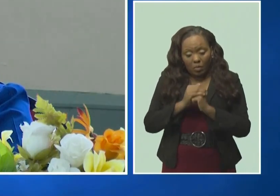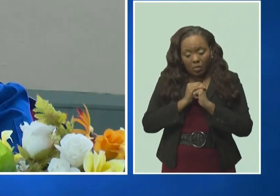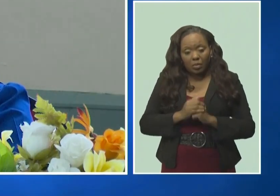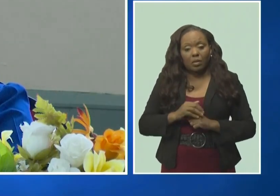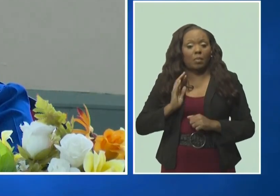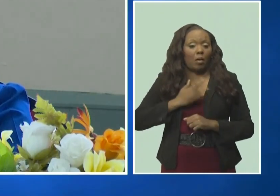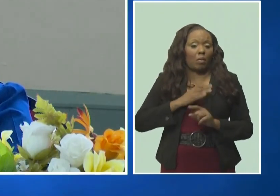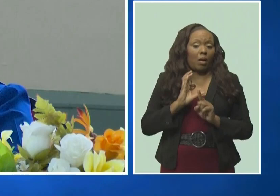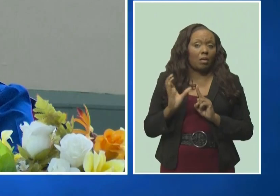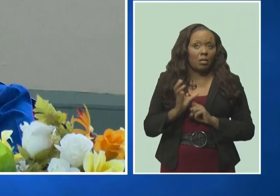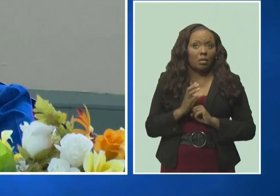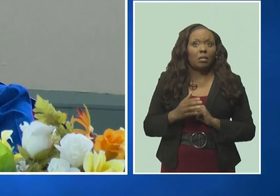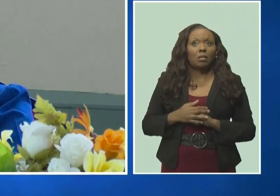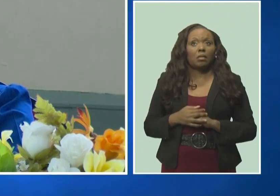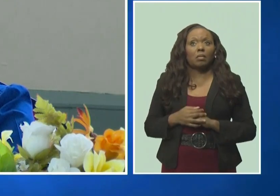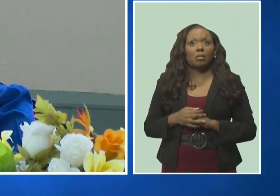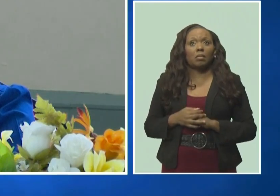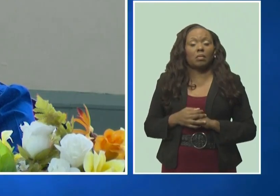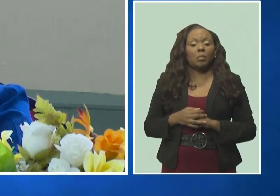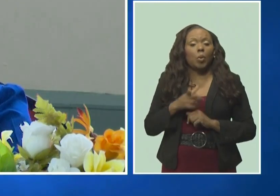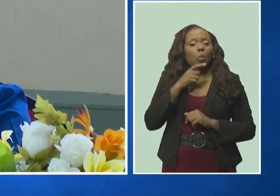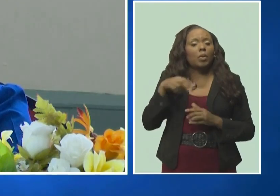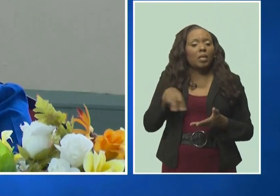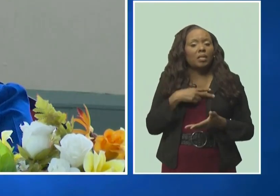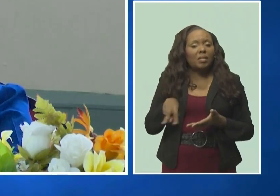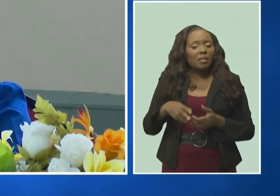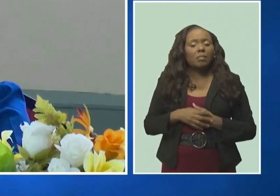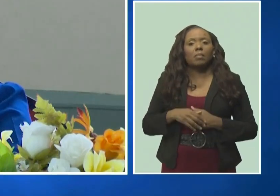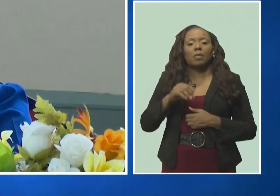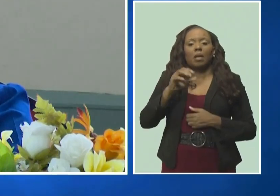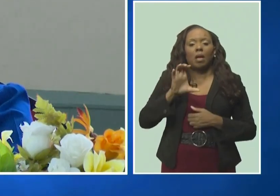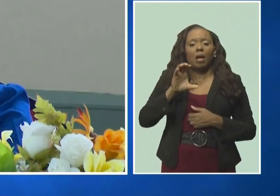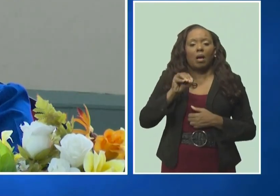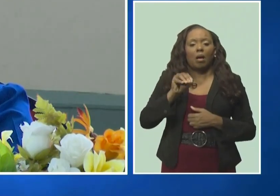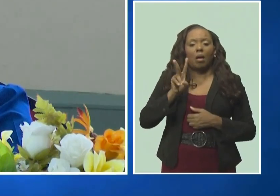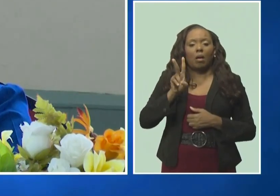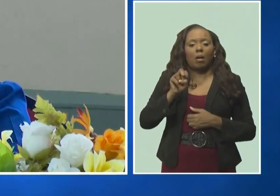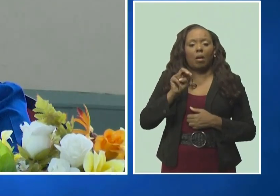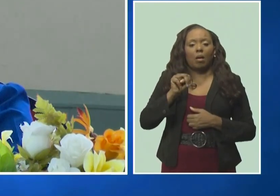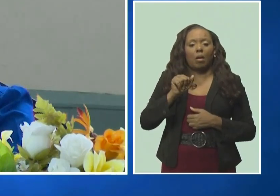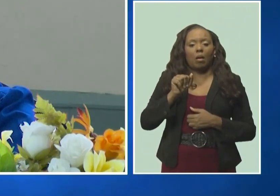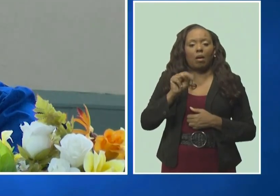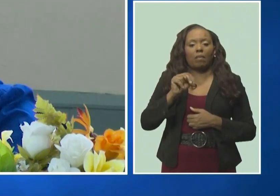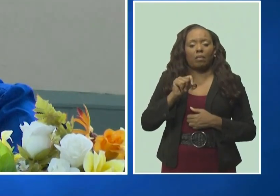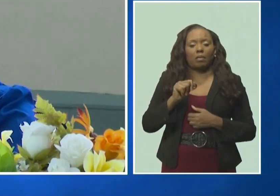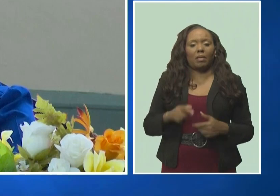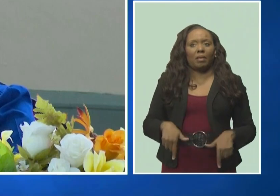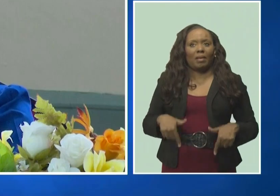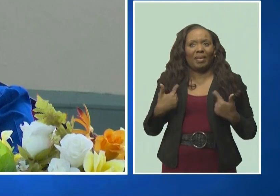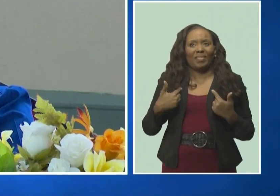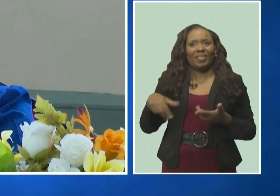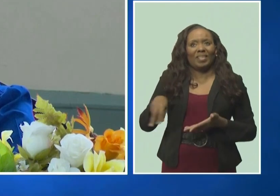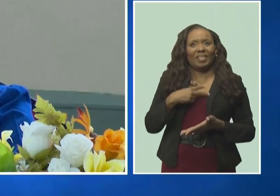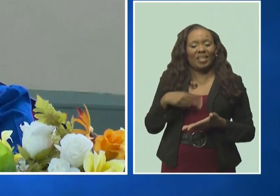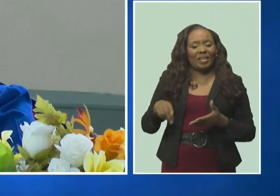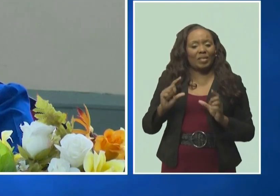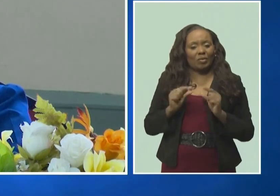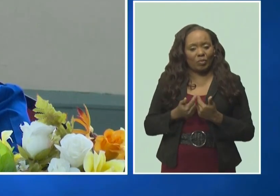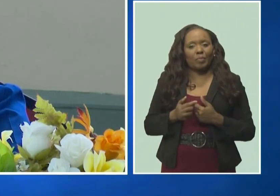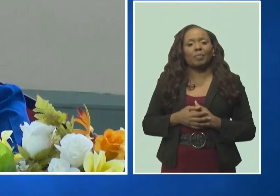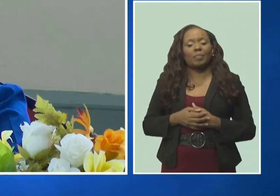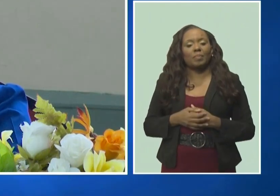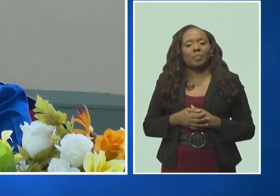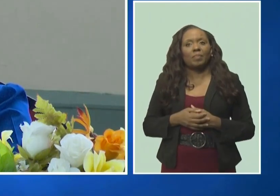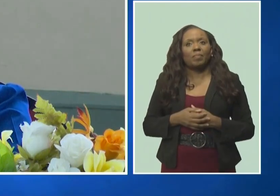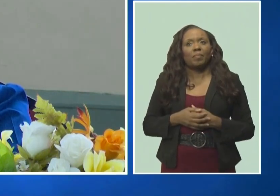by Covenant Life Dance Group. That will be something to be part of, to see and to embrace. The